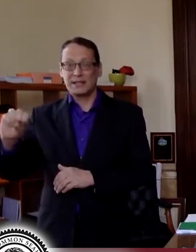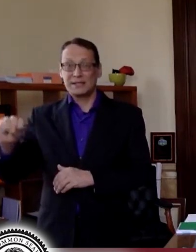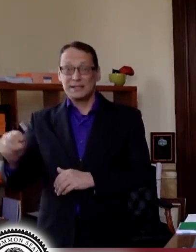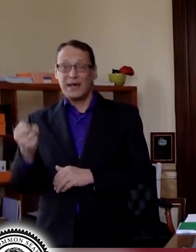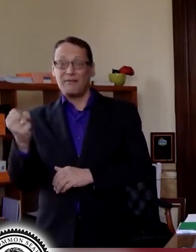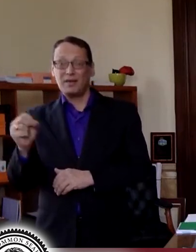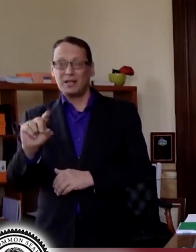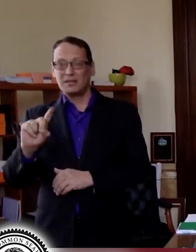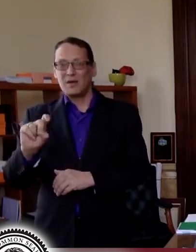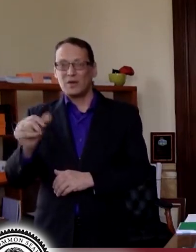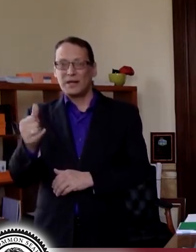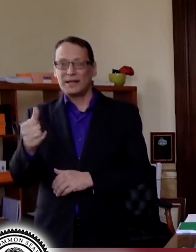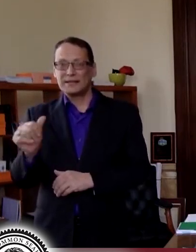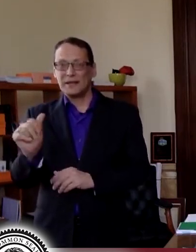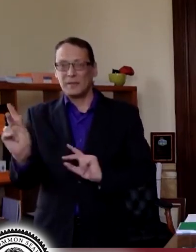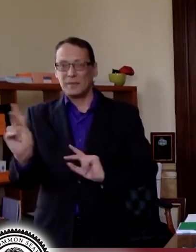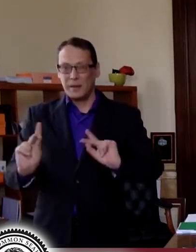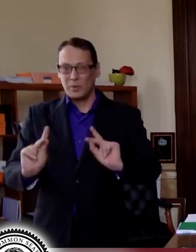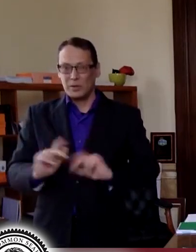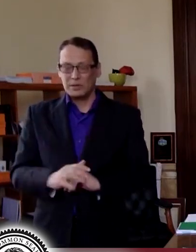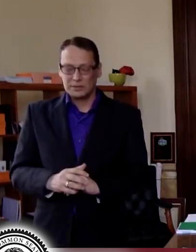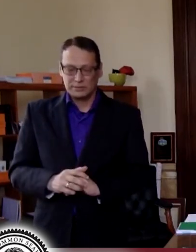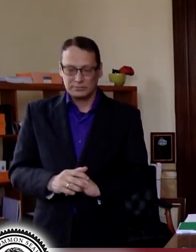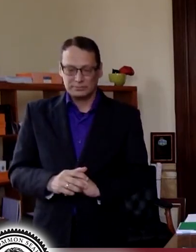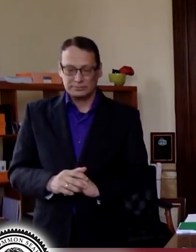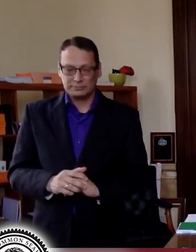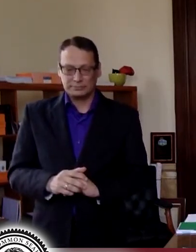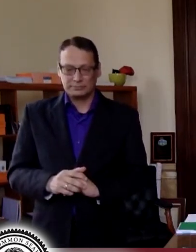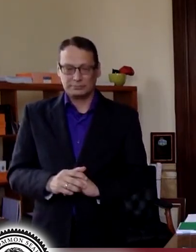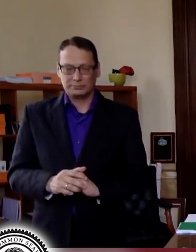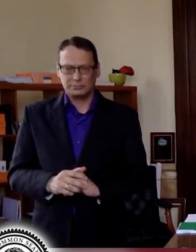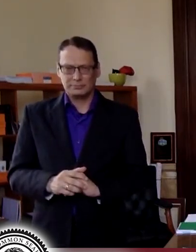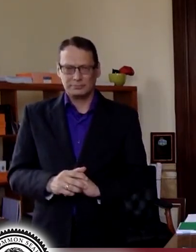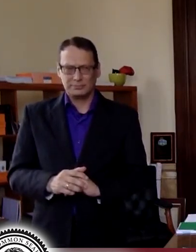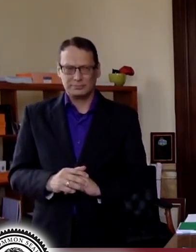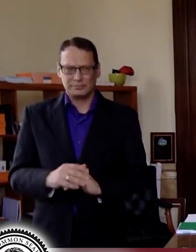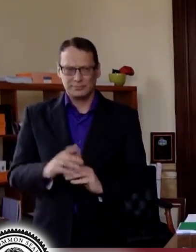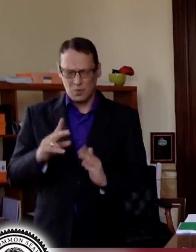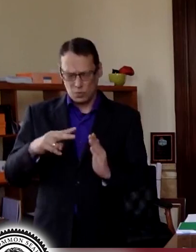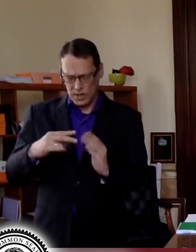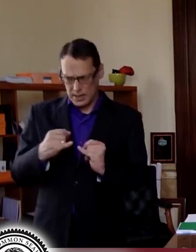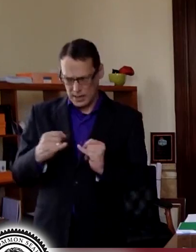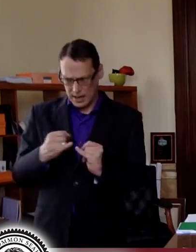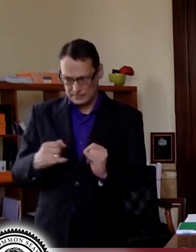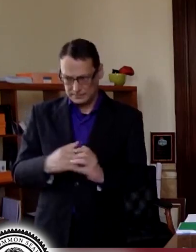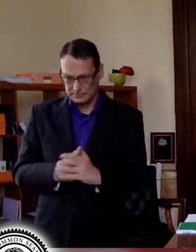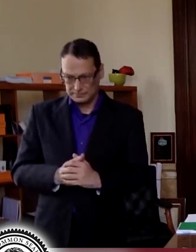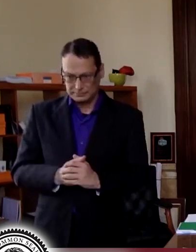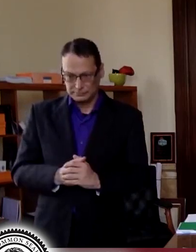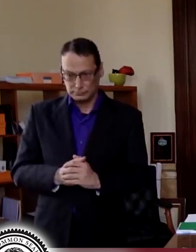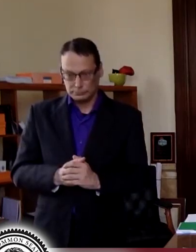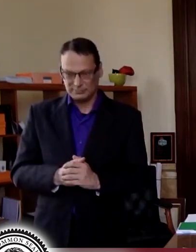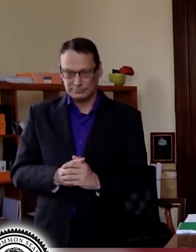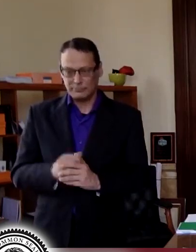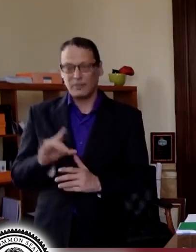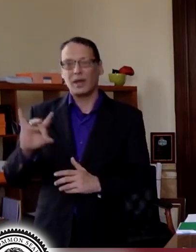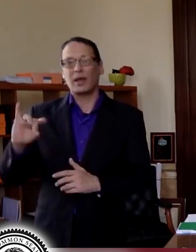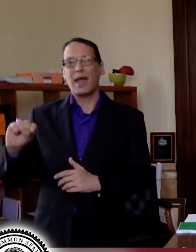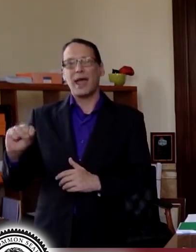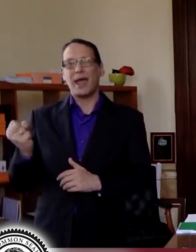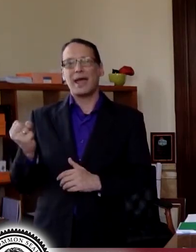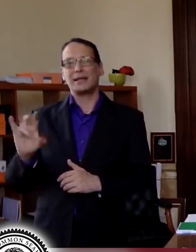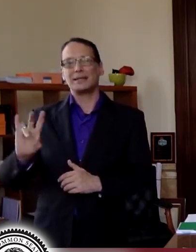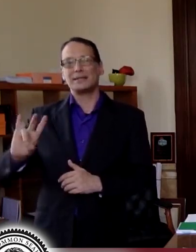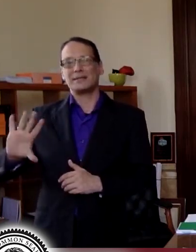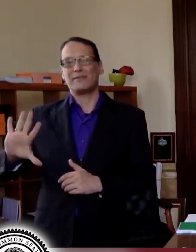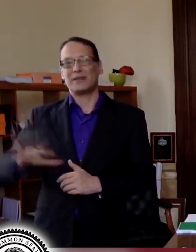70s, and 175, let me see, I'm reading the line here. In their 80s,